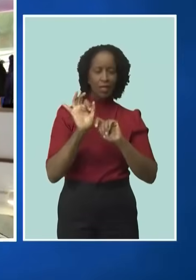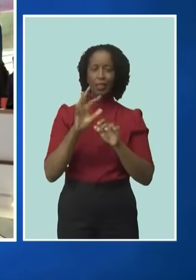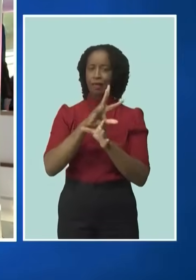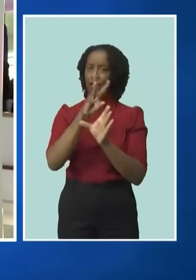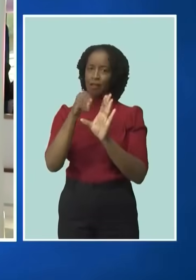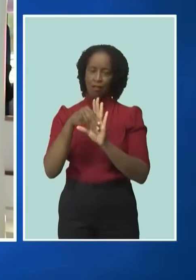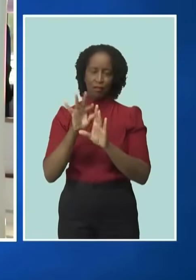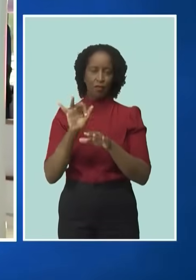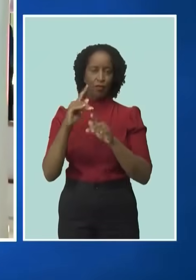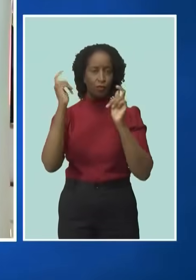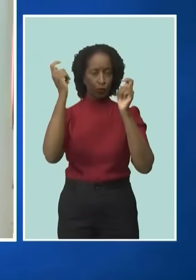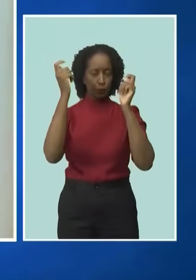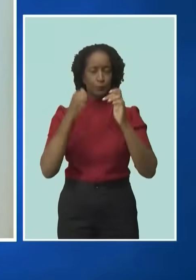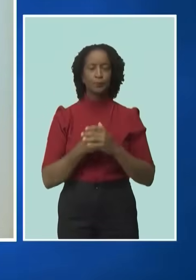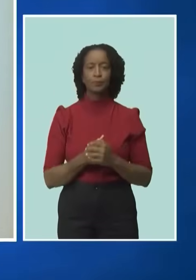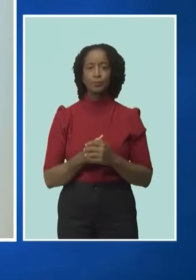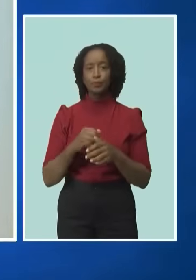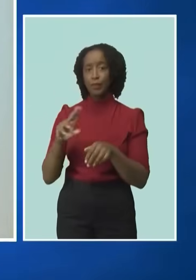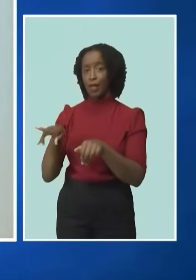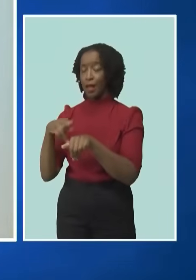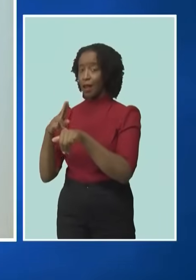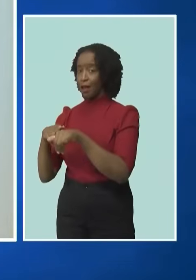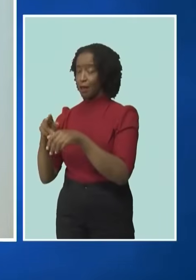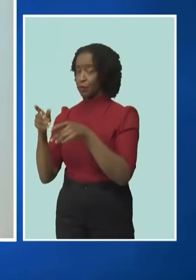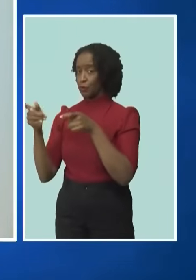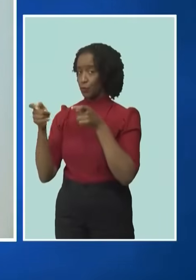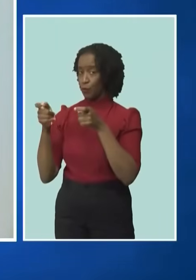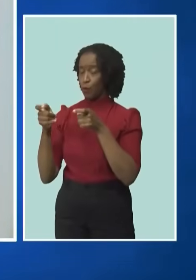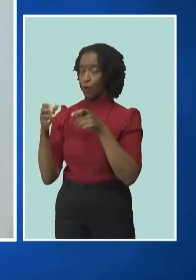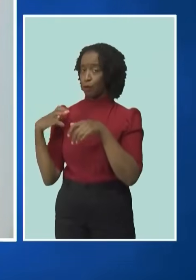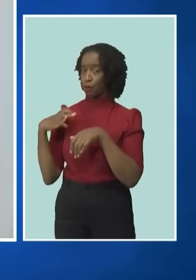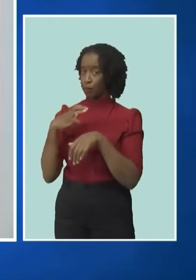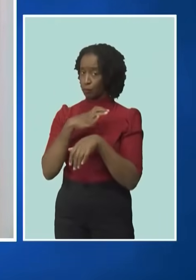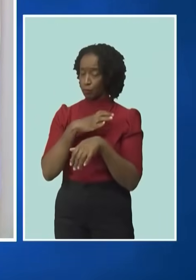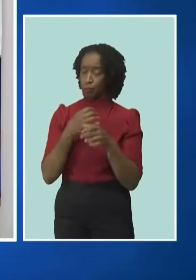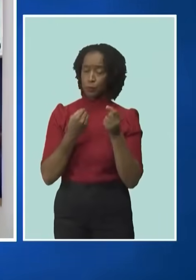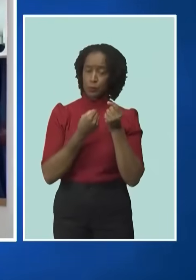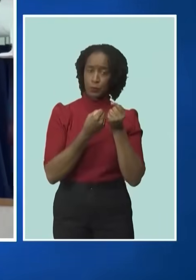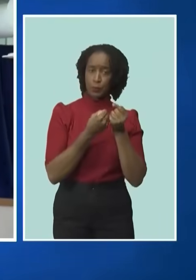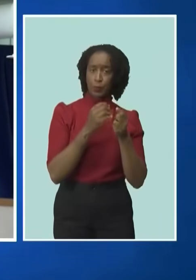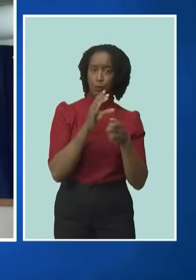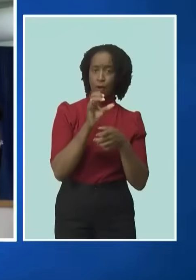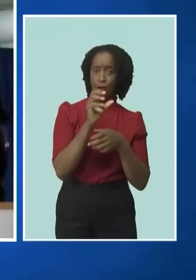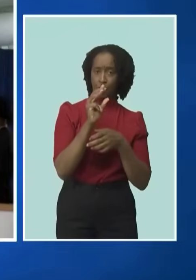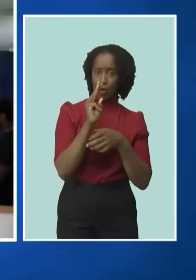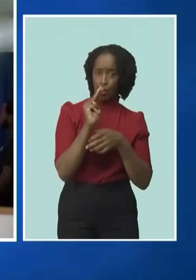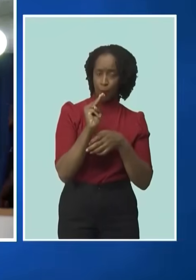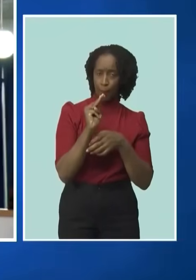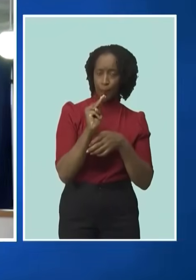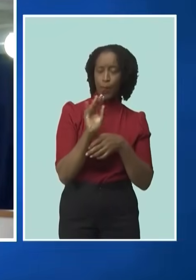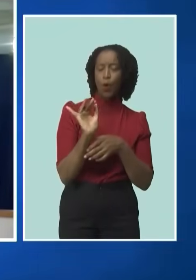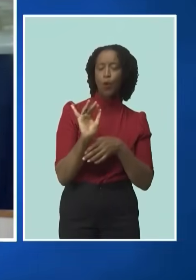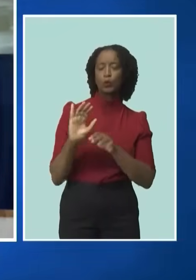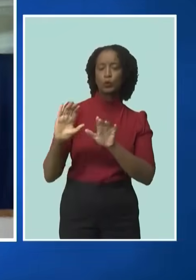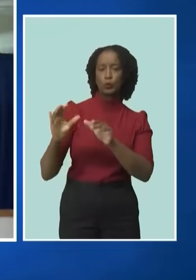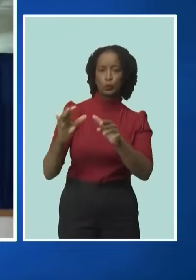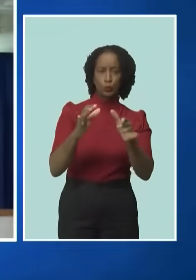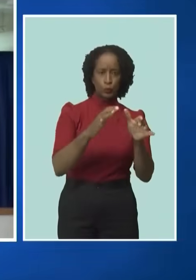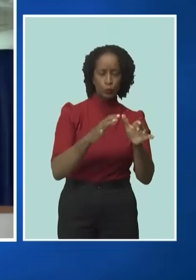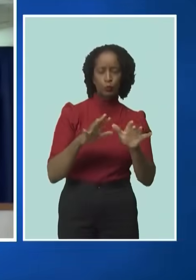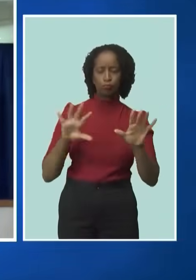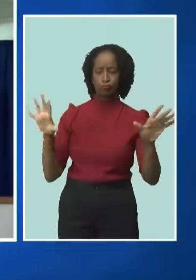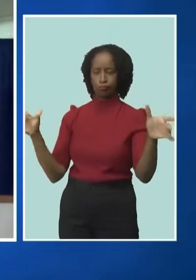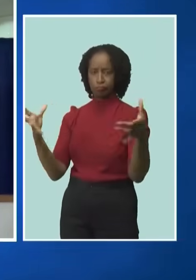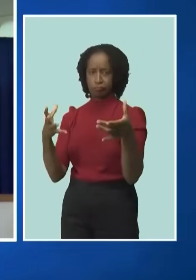national organizing committee to support the Secretariat, along with key agencies, have been activated. Programming